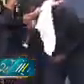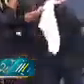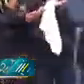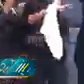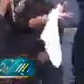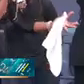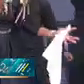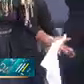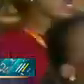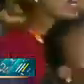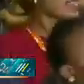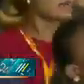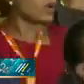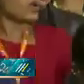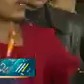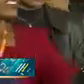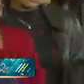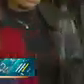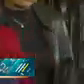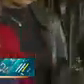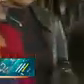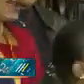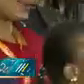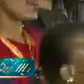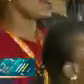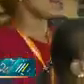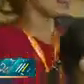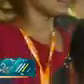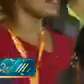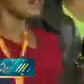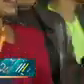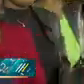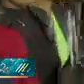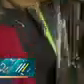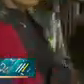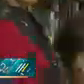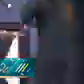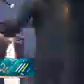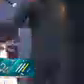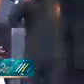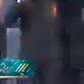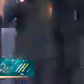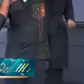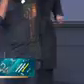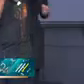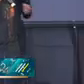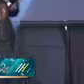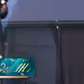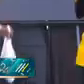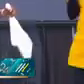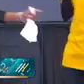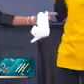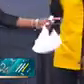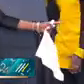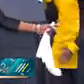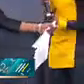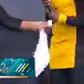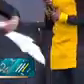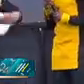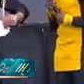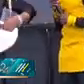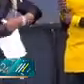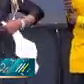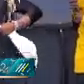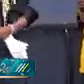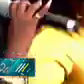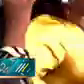the ENT of J you are the most you are the bread of life you are the you